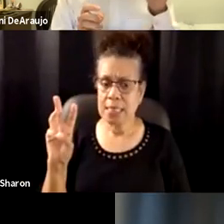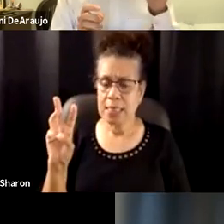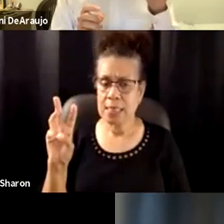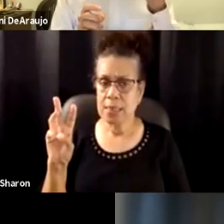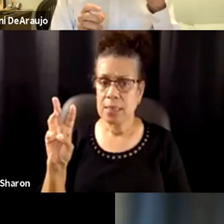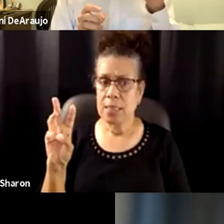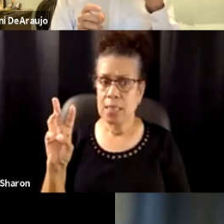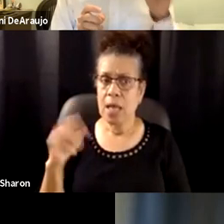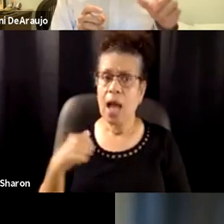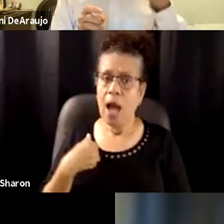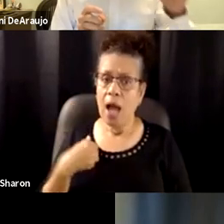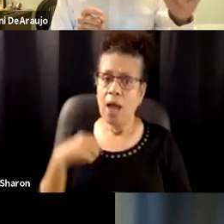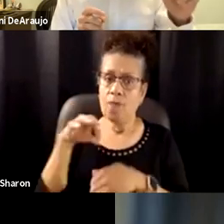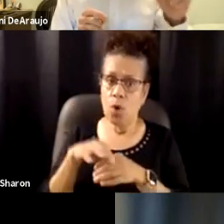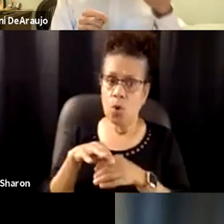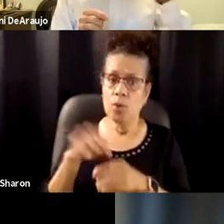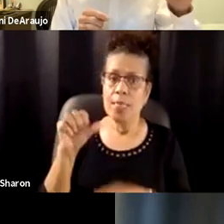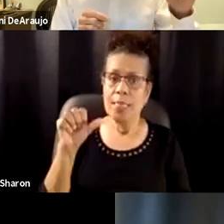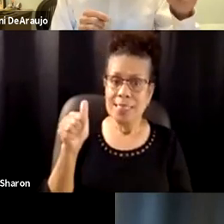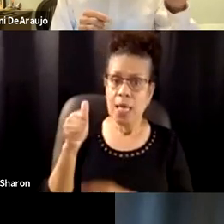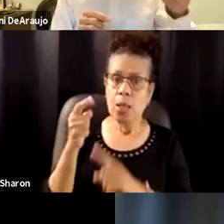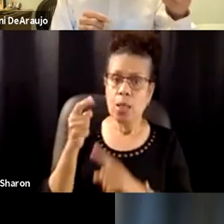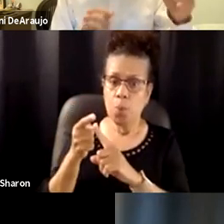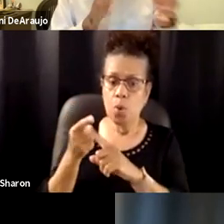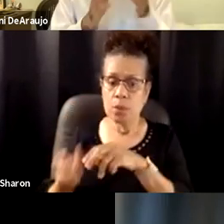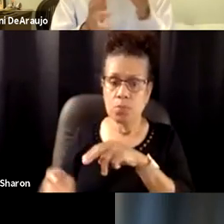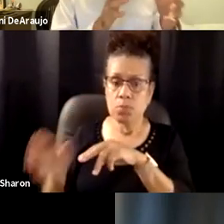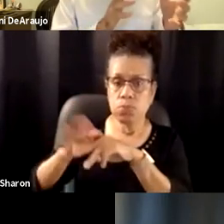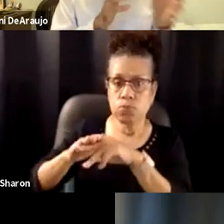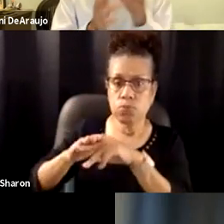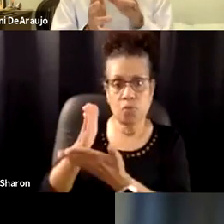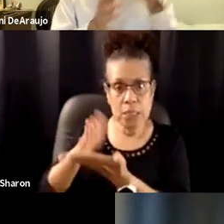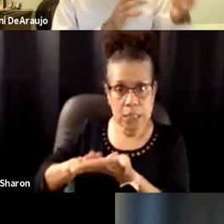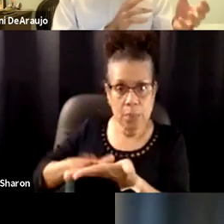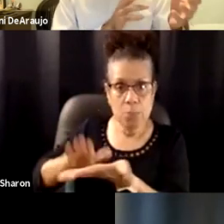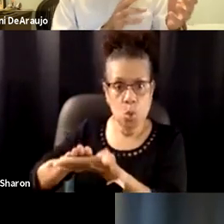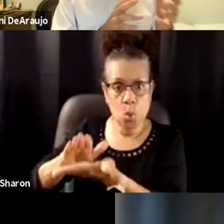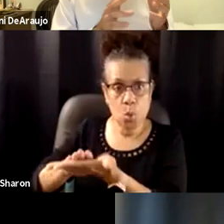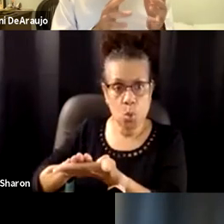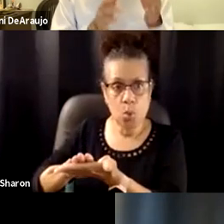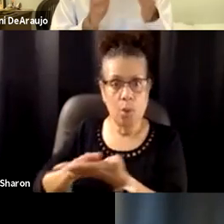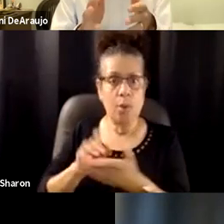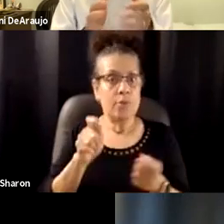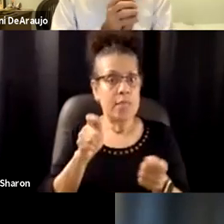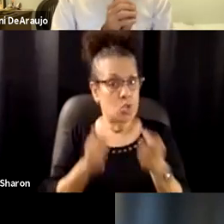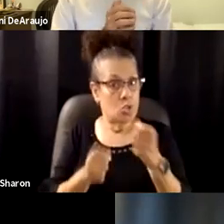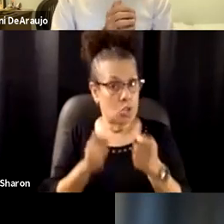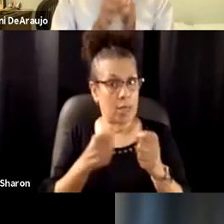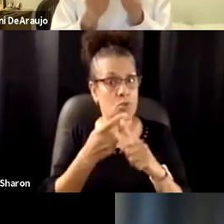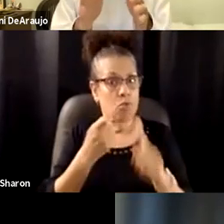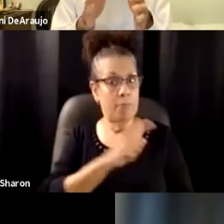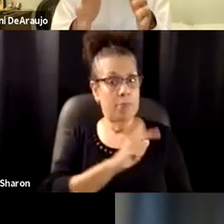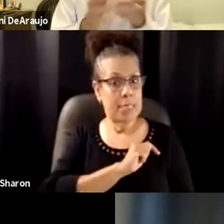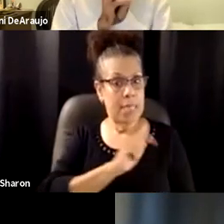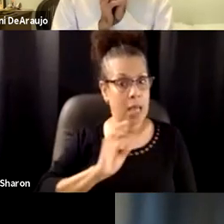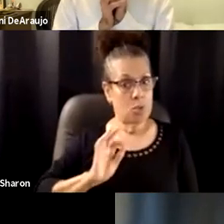approve uh ten points being applied to certain uh certain schools it was a change from the task force recommendation but um you know